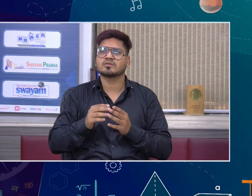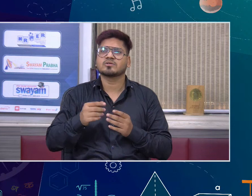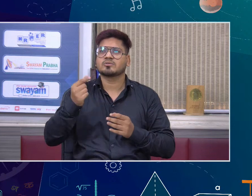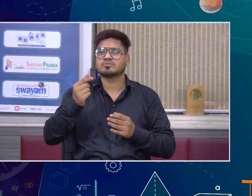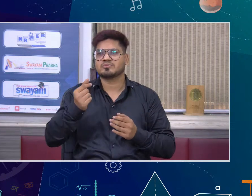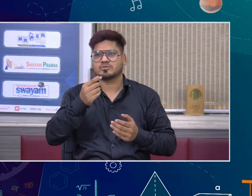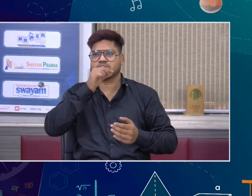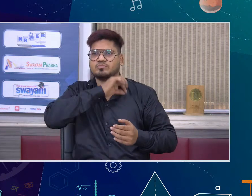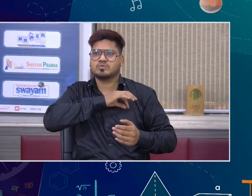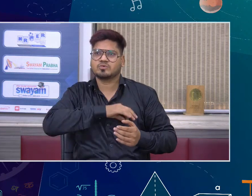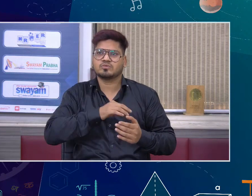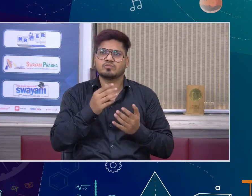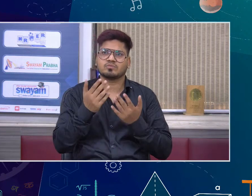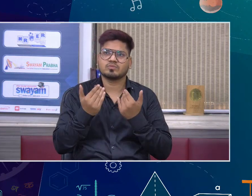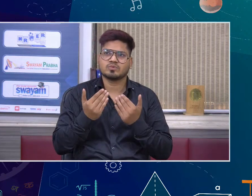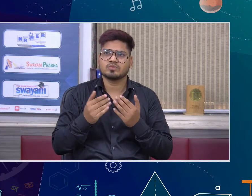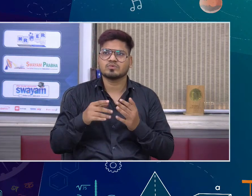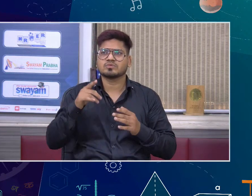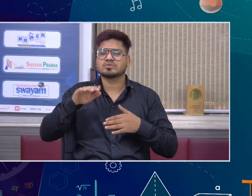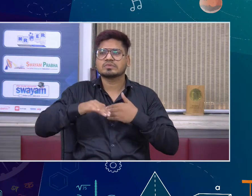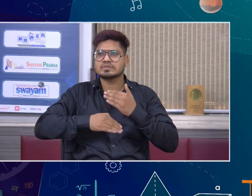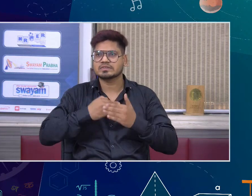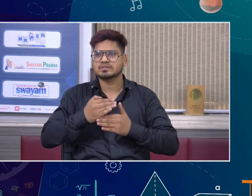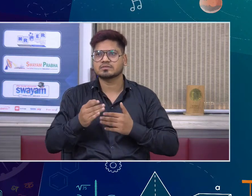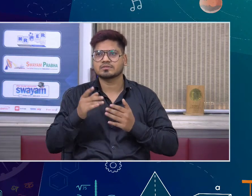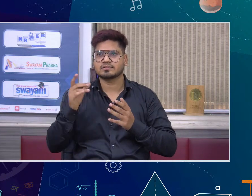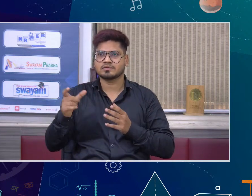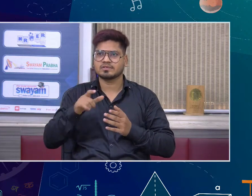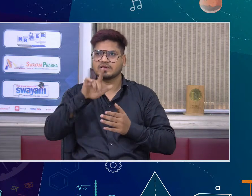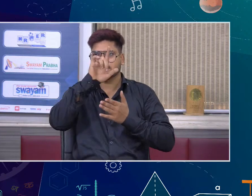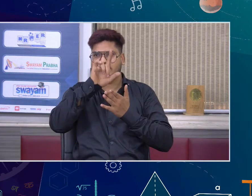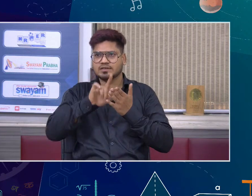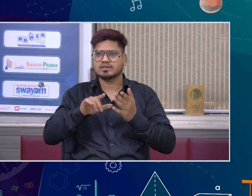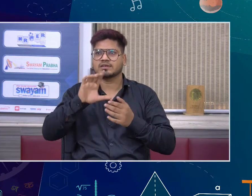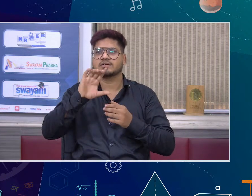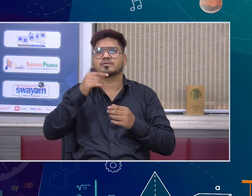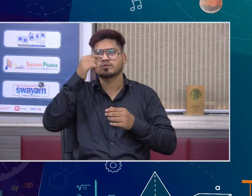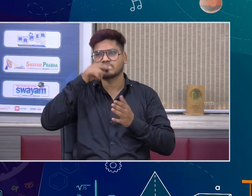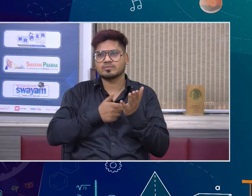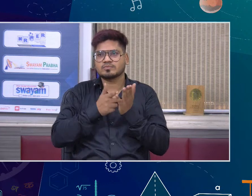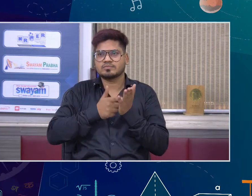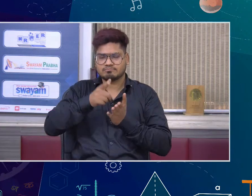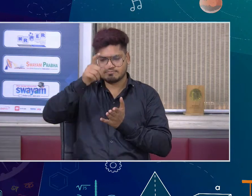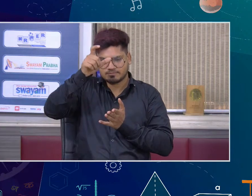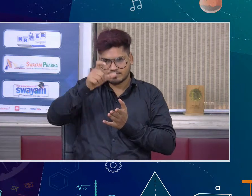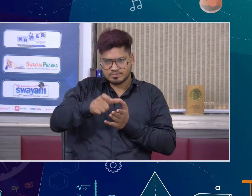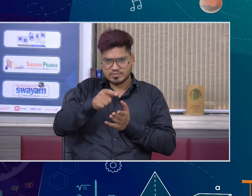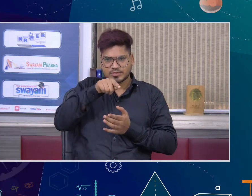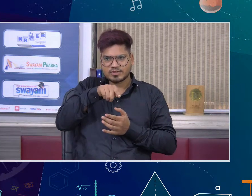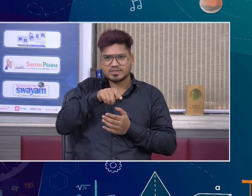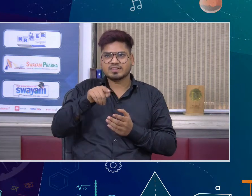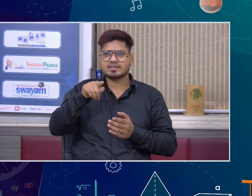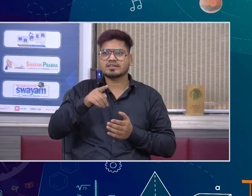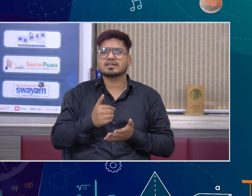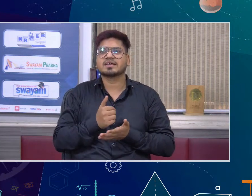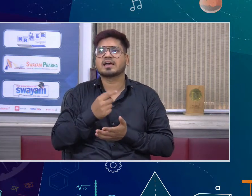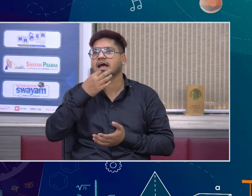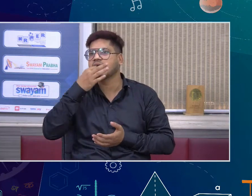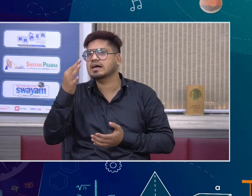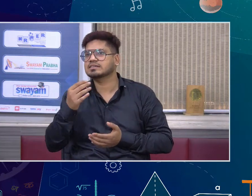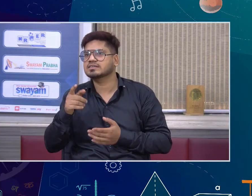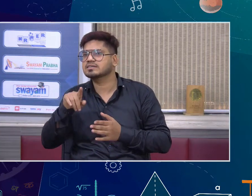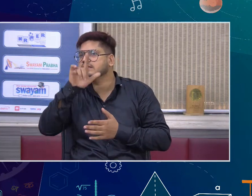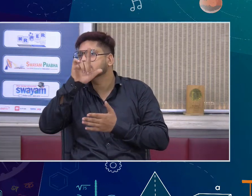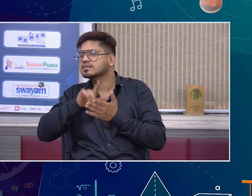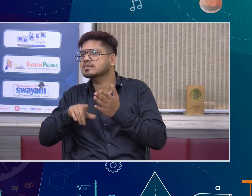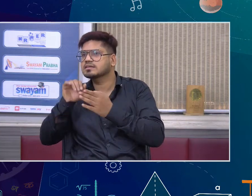monies in that. Next Sunday, what happened? The Lanju, the farmers came to the post office, and he's asked if there's a letter